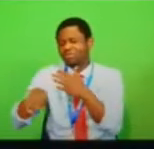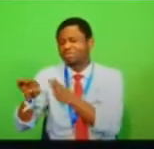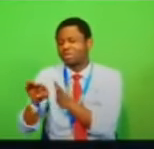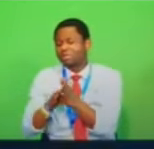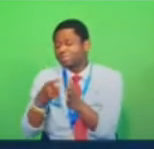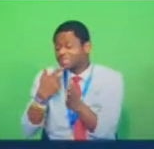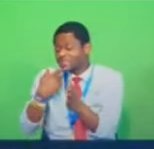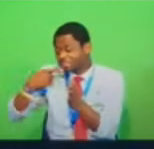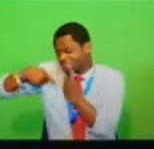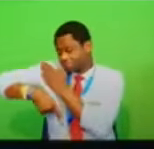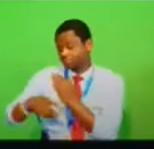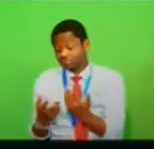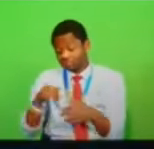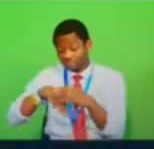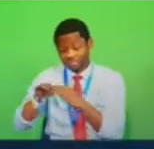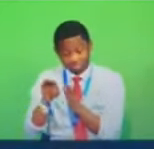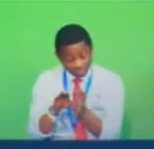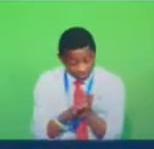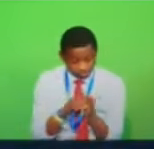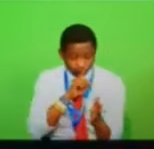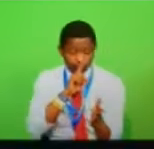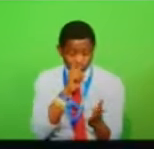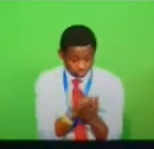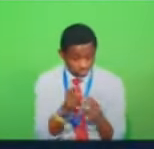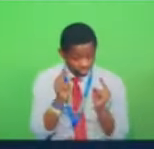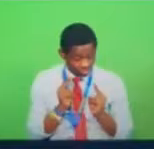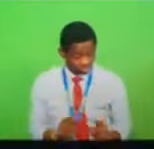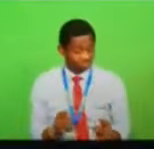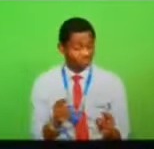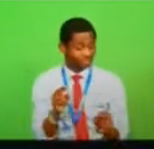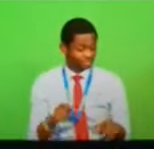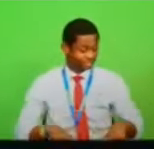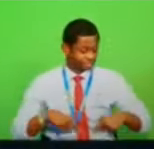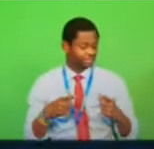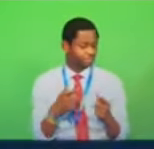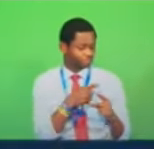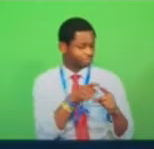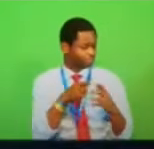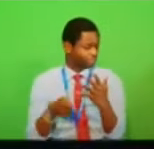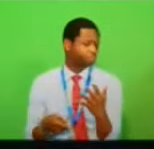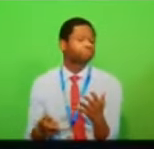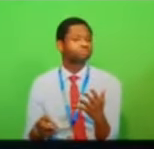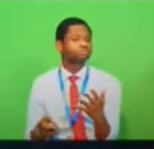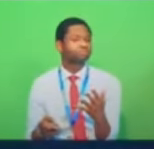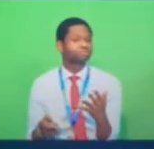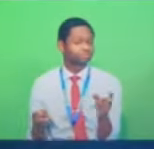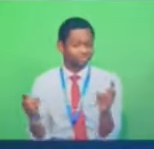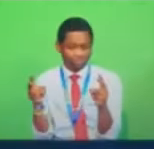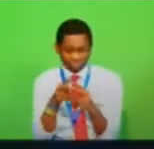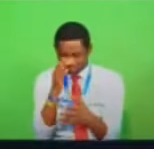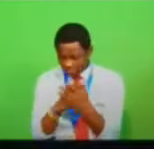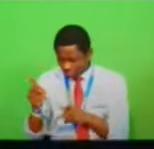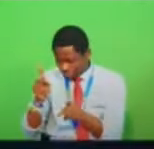saying in the context of real human or existential issues that emerge. And so some